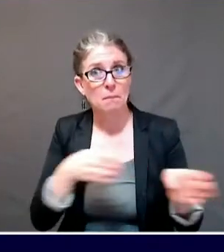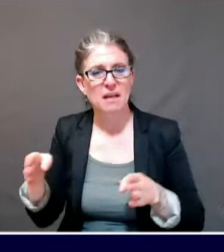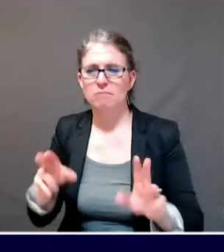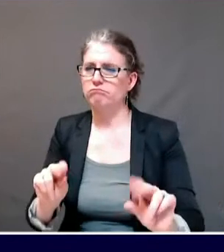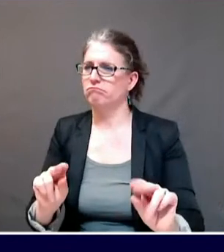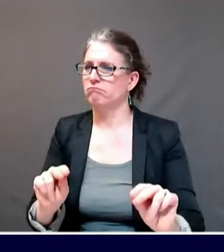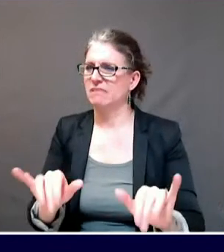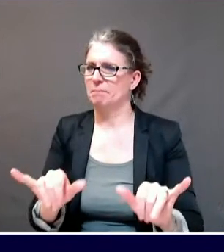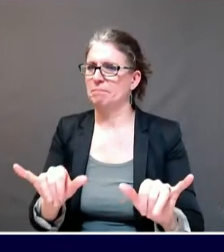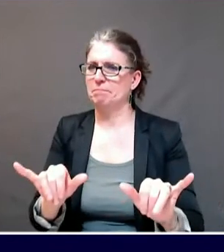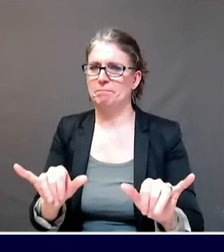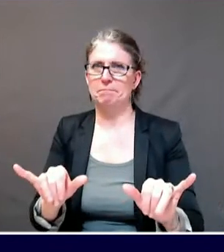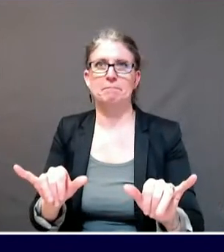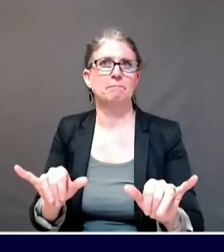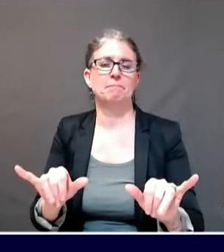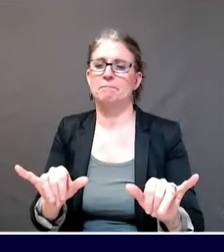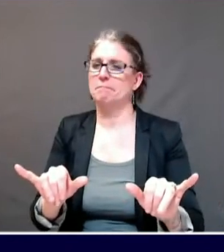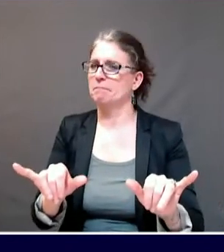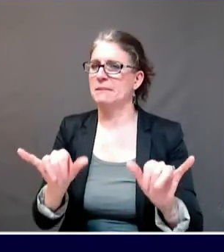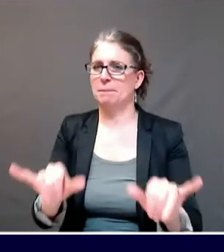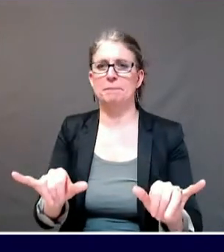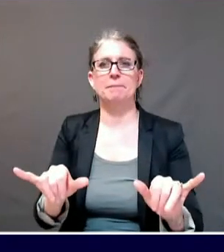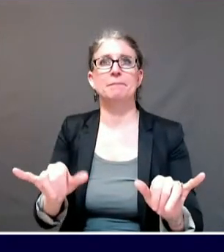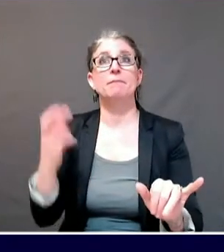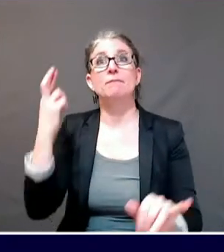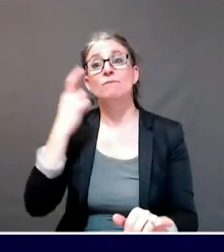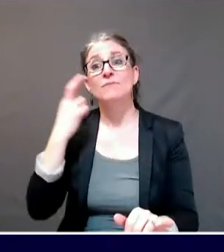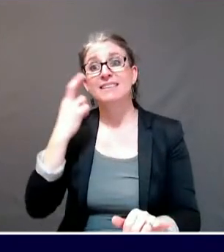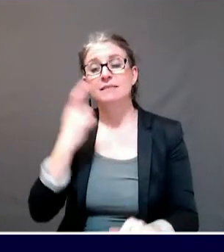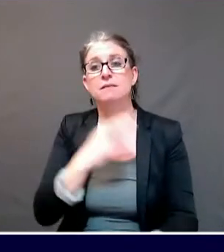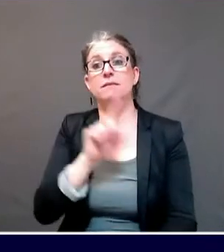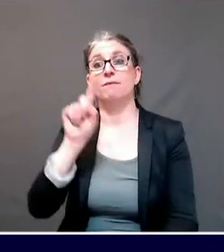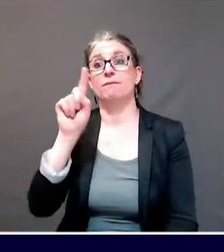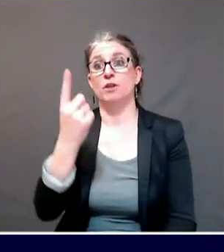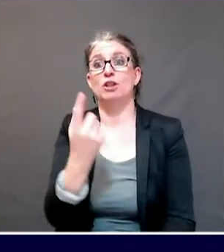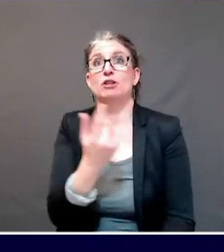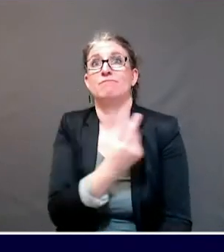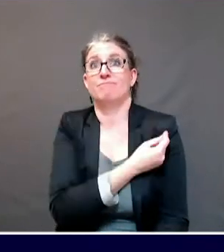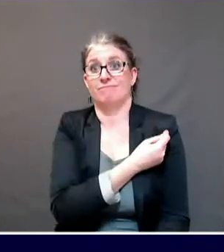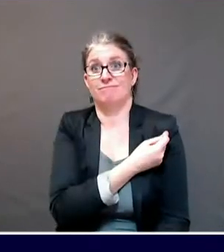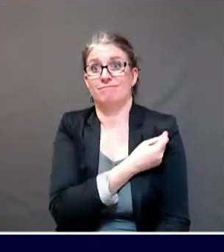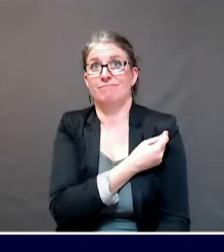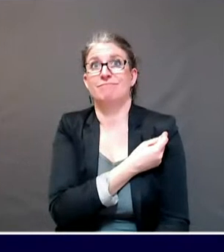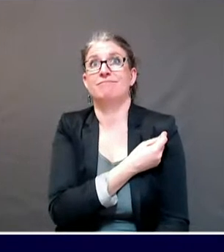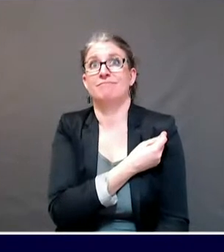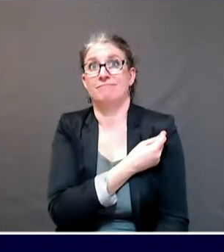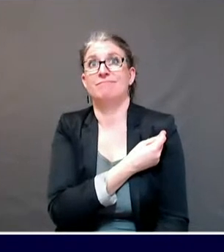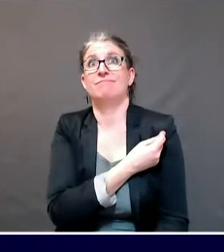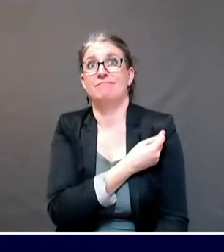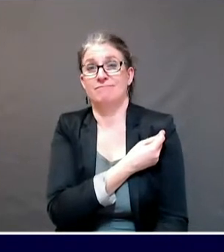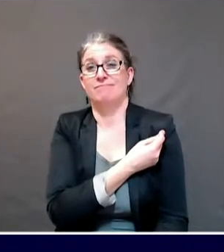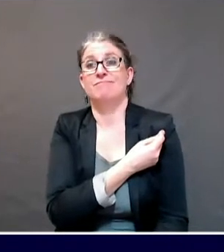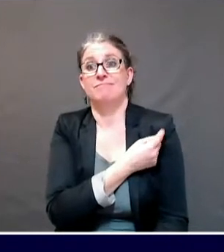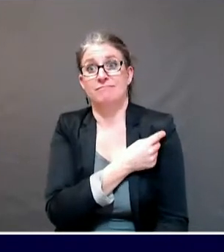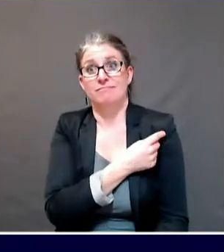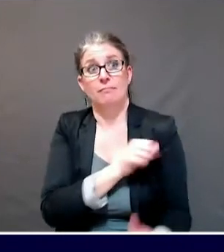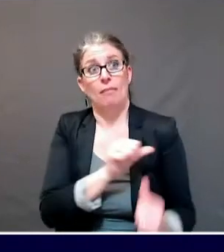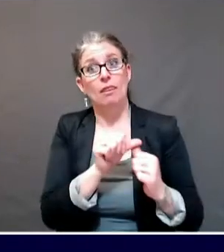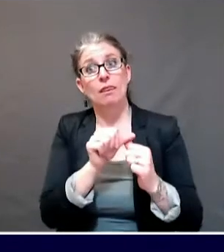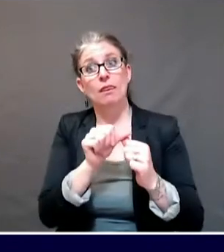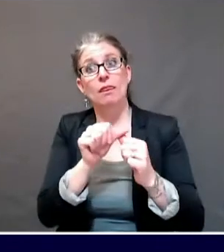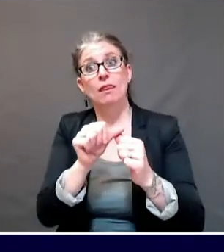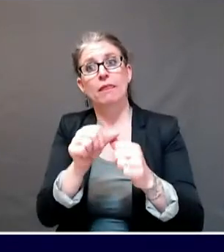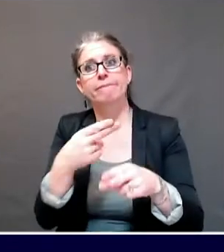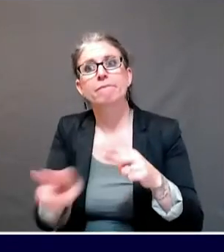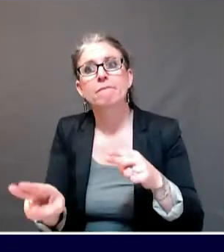that first dose is. And all of the clinical trials that have been done on the vaccines we have right now utilized